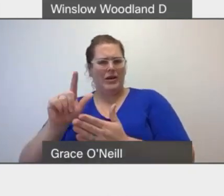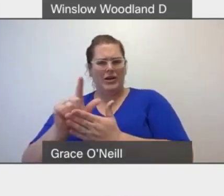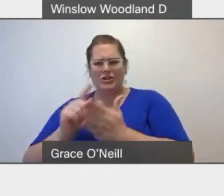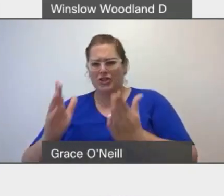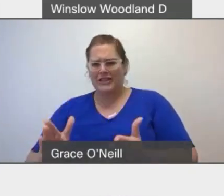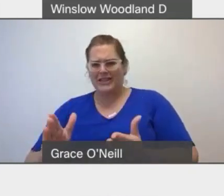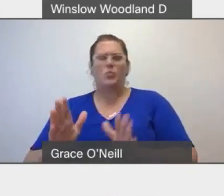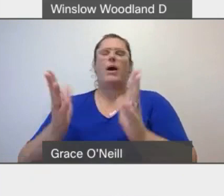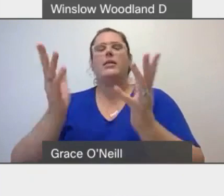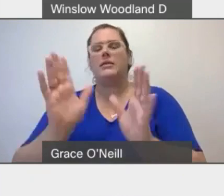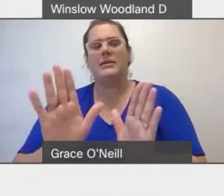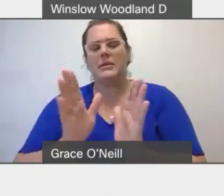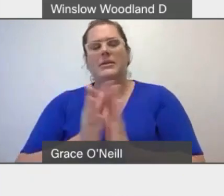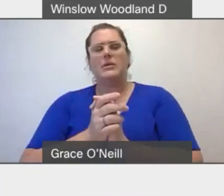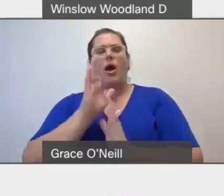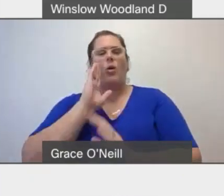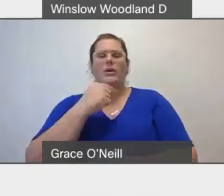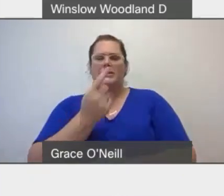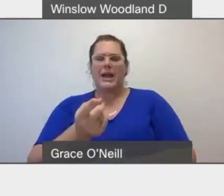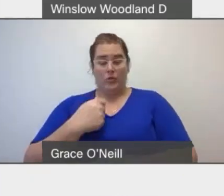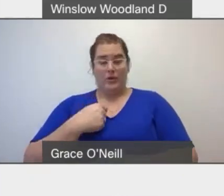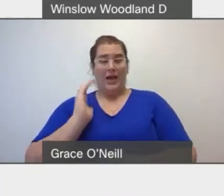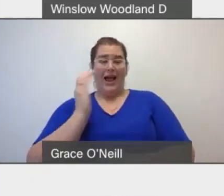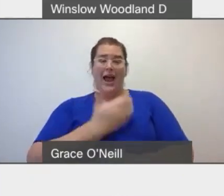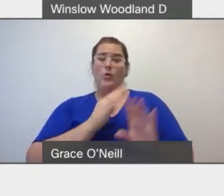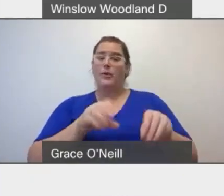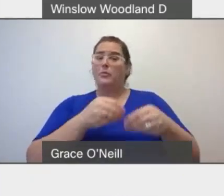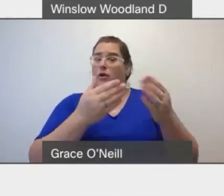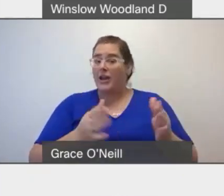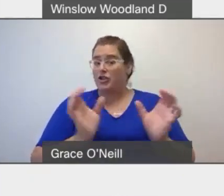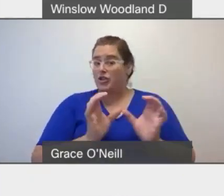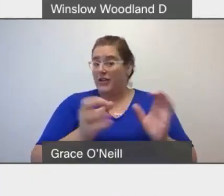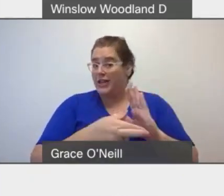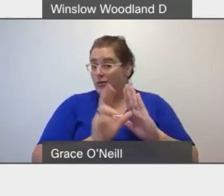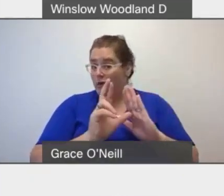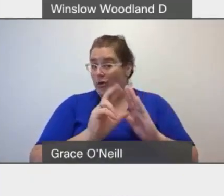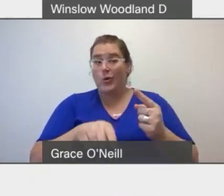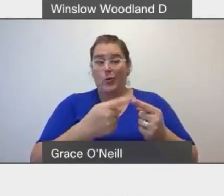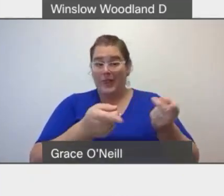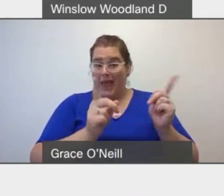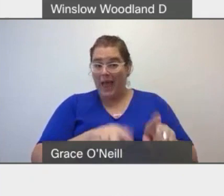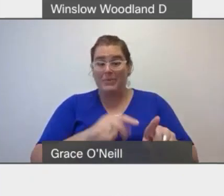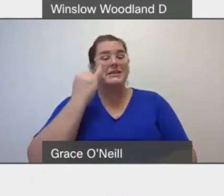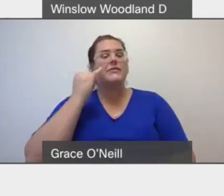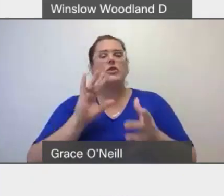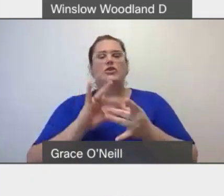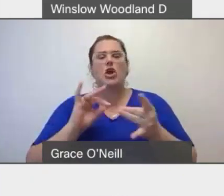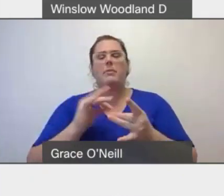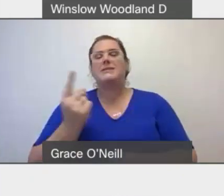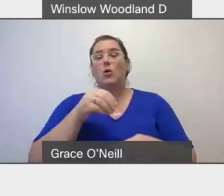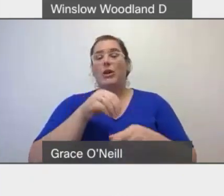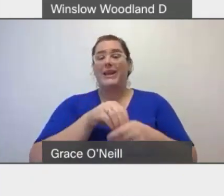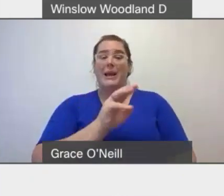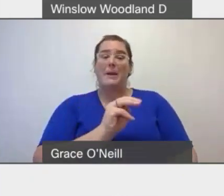tell you this. When our provider certification review is done, if you're talking about a person in a waiver setting, the